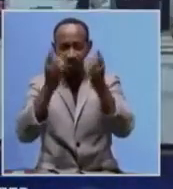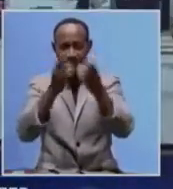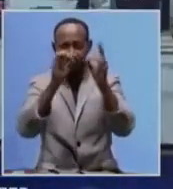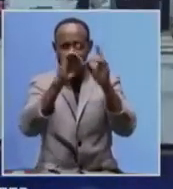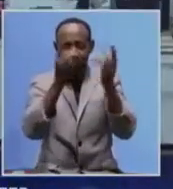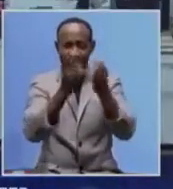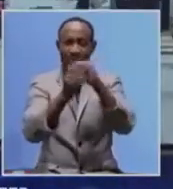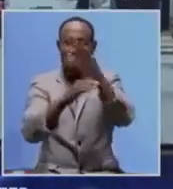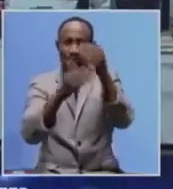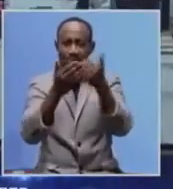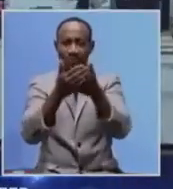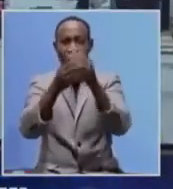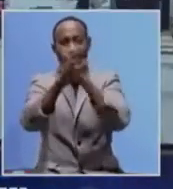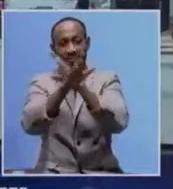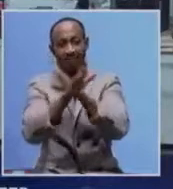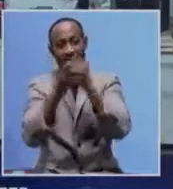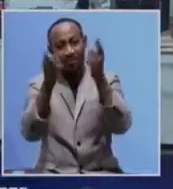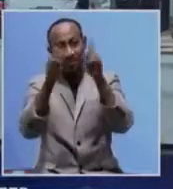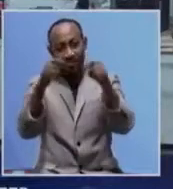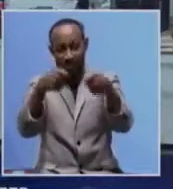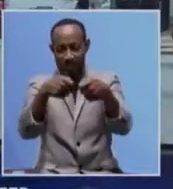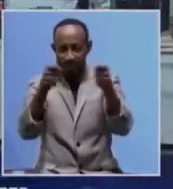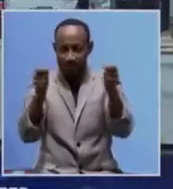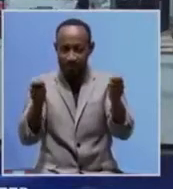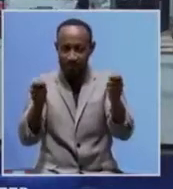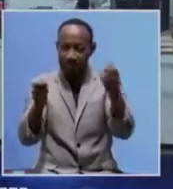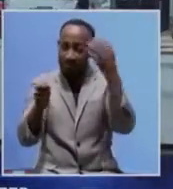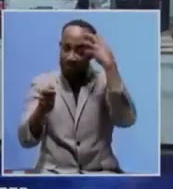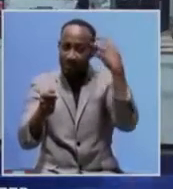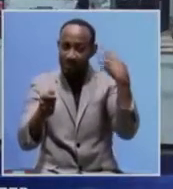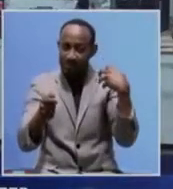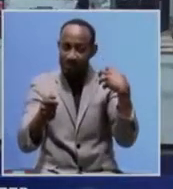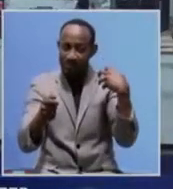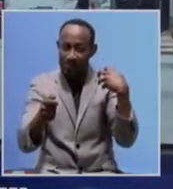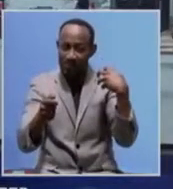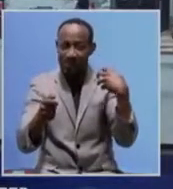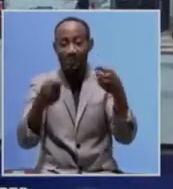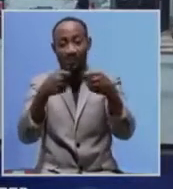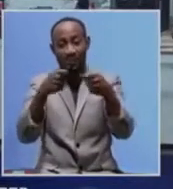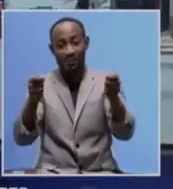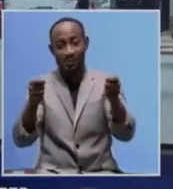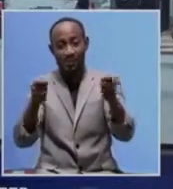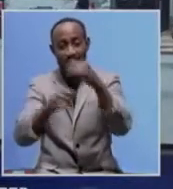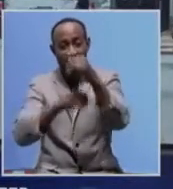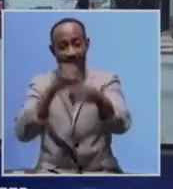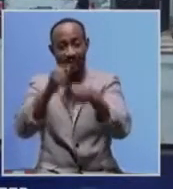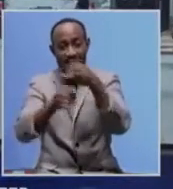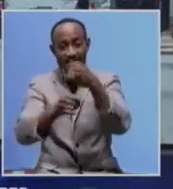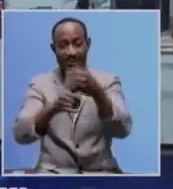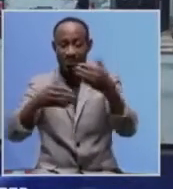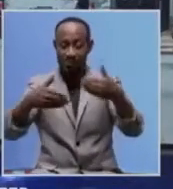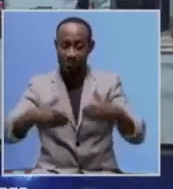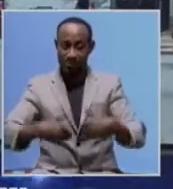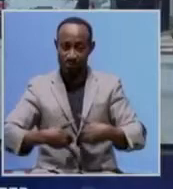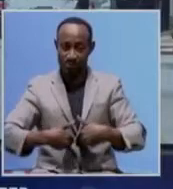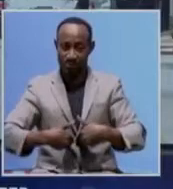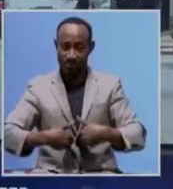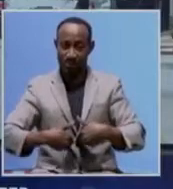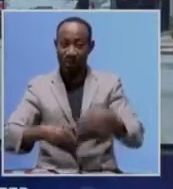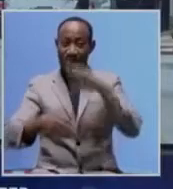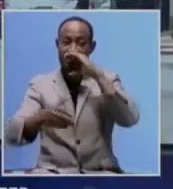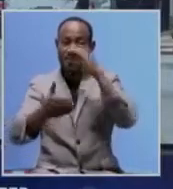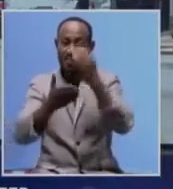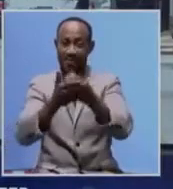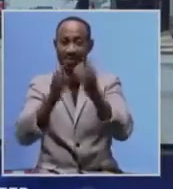this today when she officiated at the official opening of the International Youth Fellowship Bethel Youth Resource Center in Chilanga